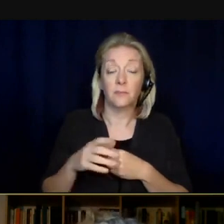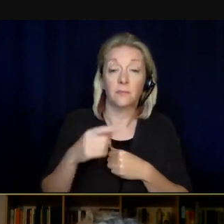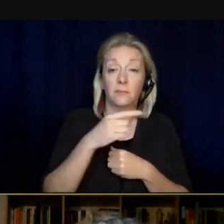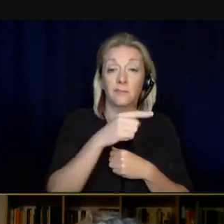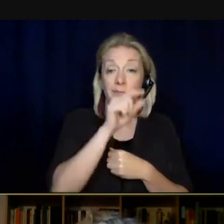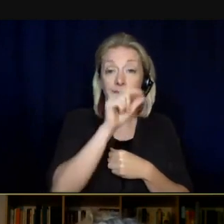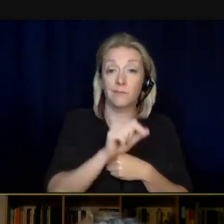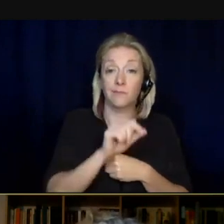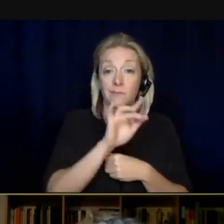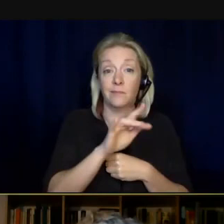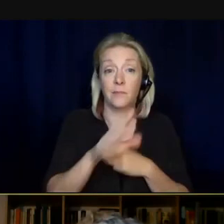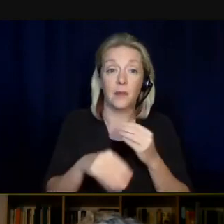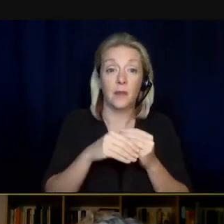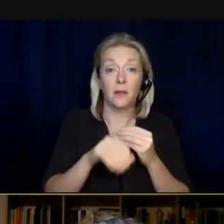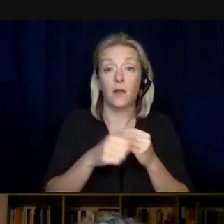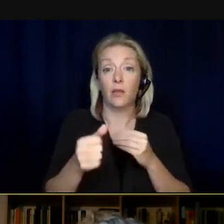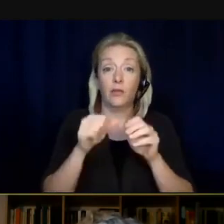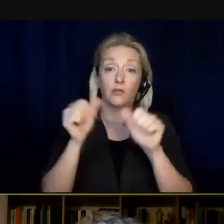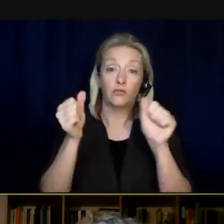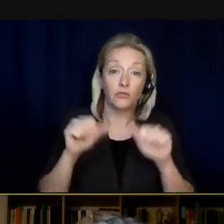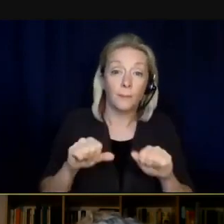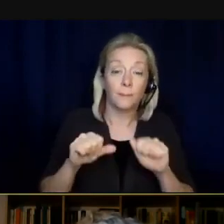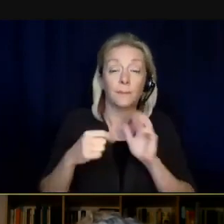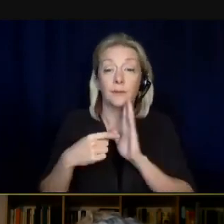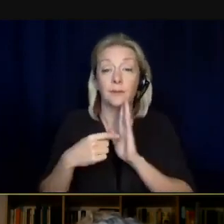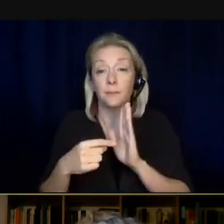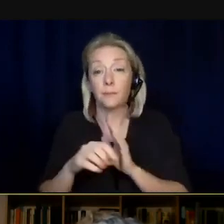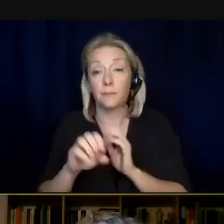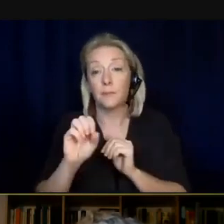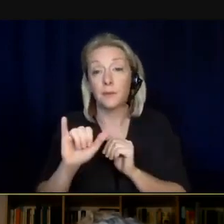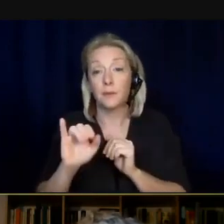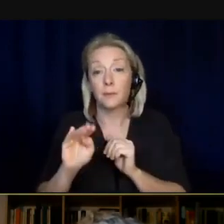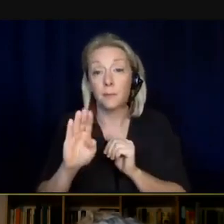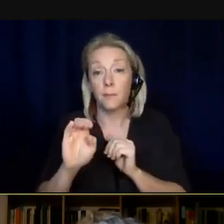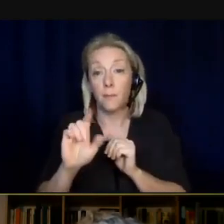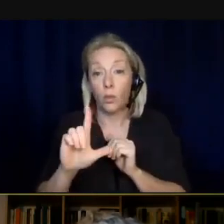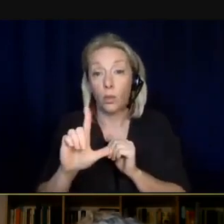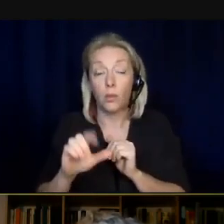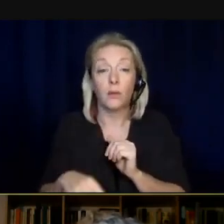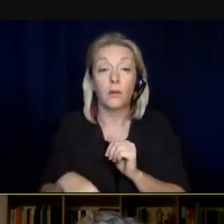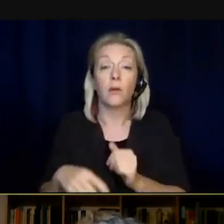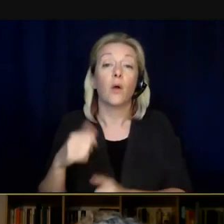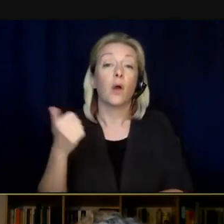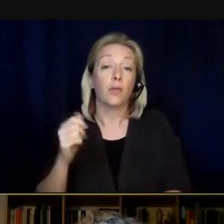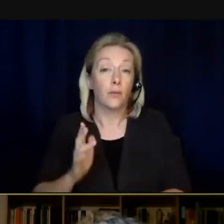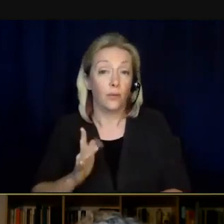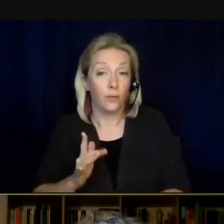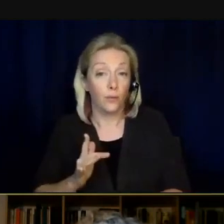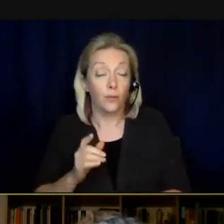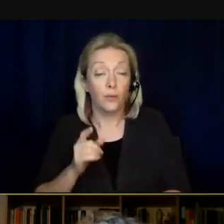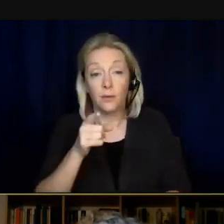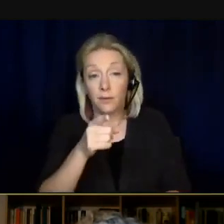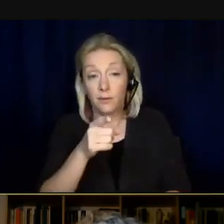kinds of other symbols. Now, another thing that is cool is you can